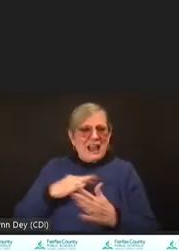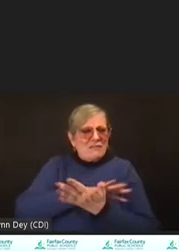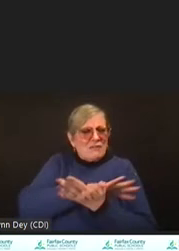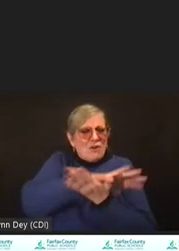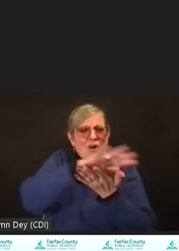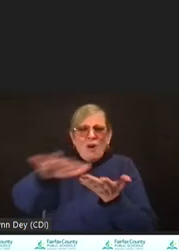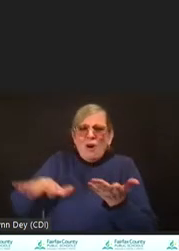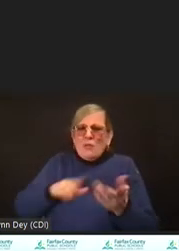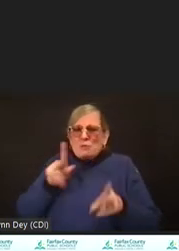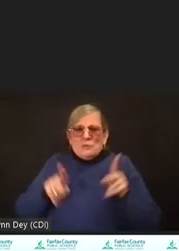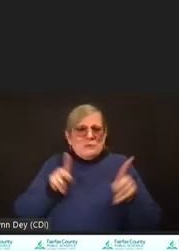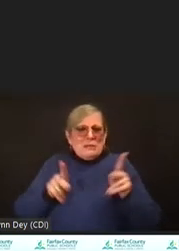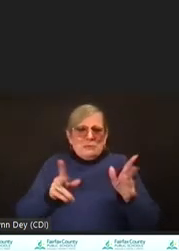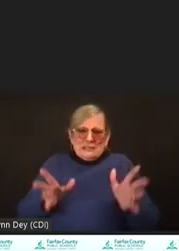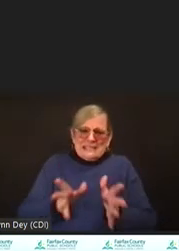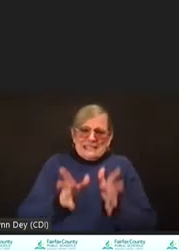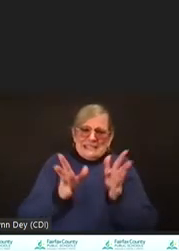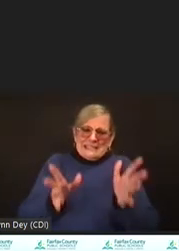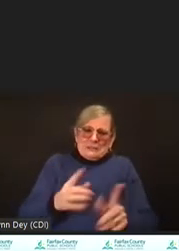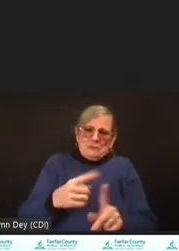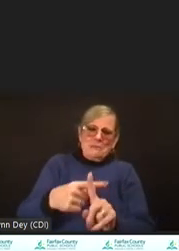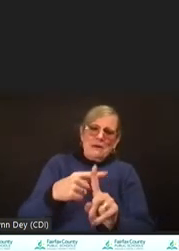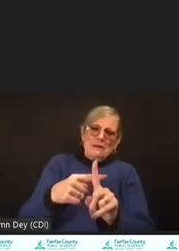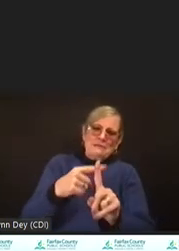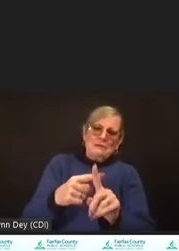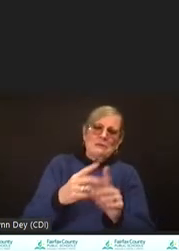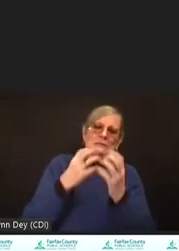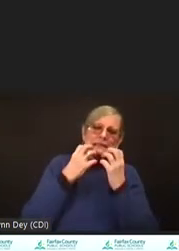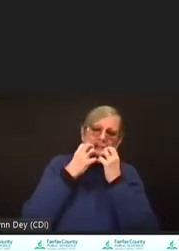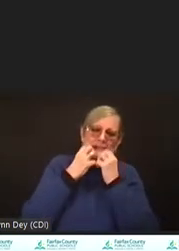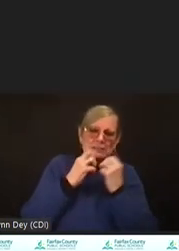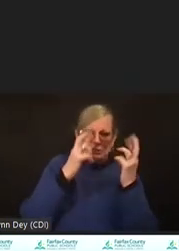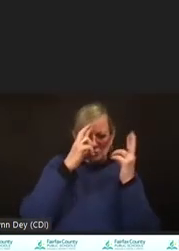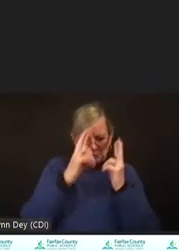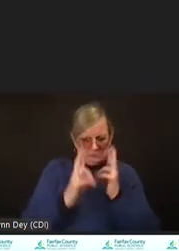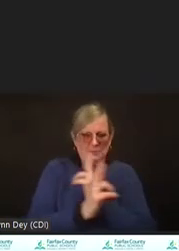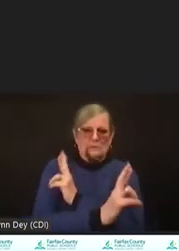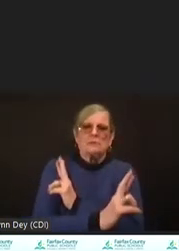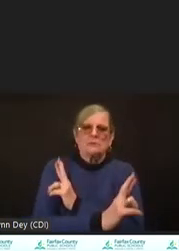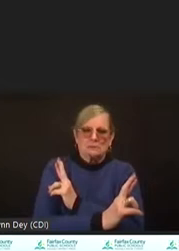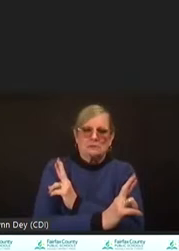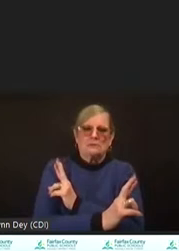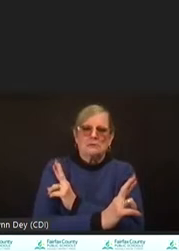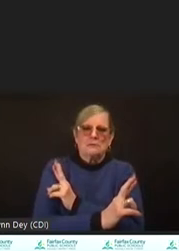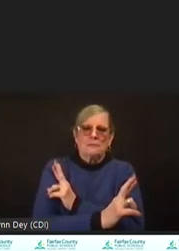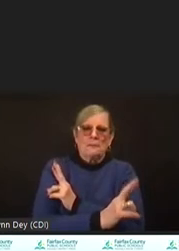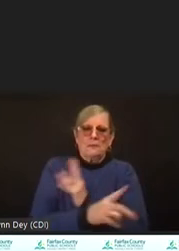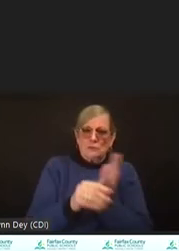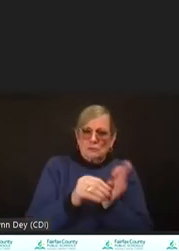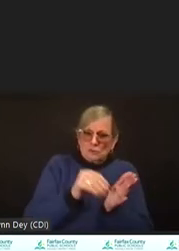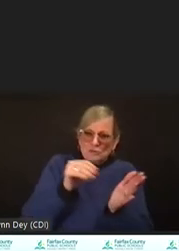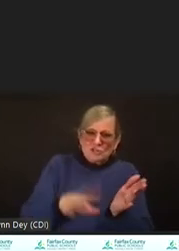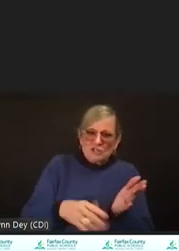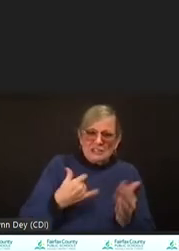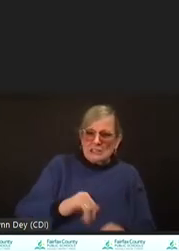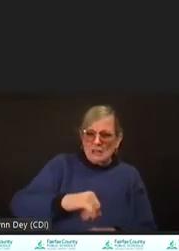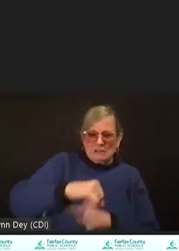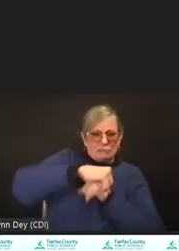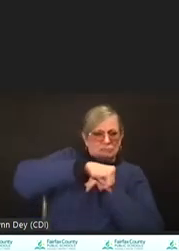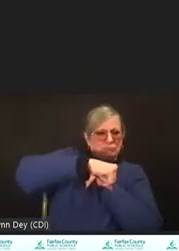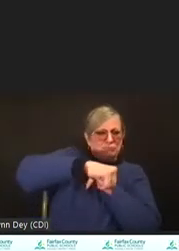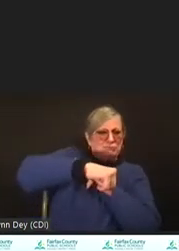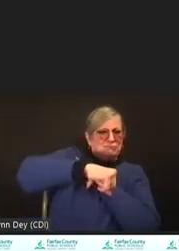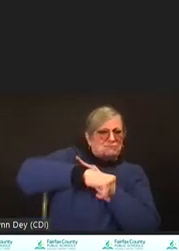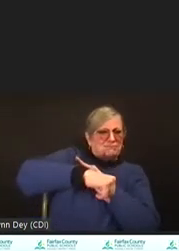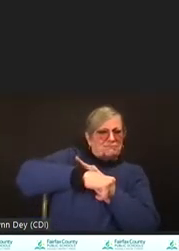positive and a caring cultural way, students who would not comply would be excluded from in-person instruction, as our